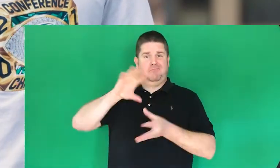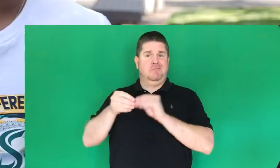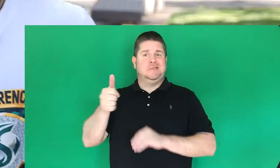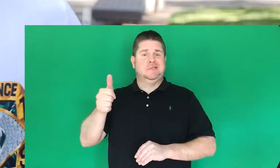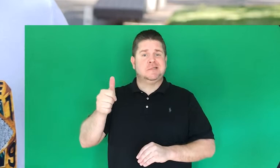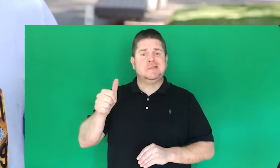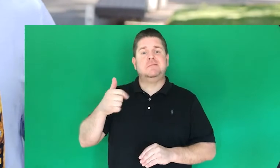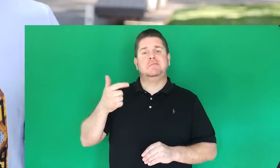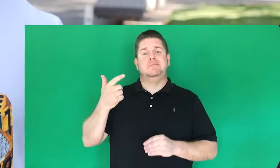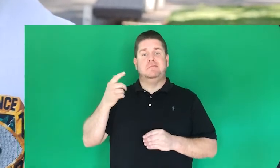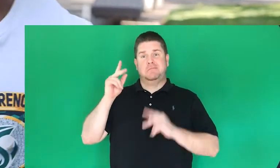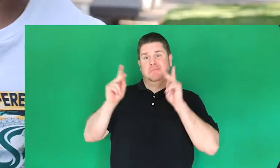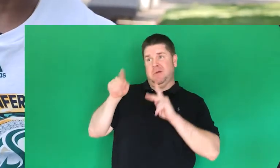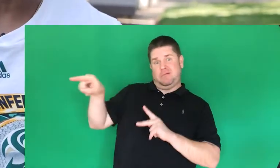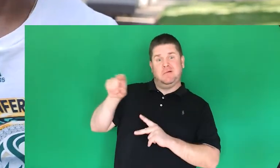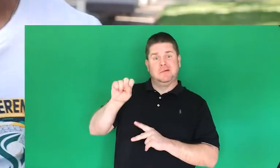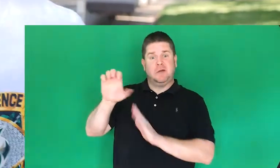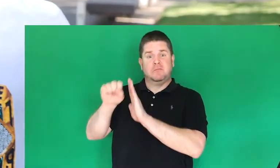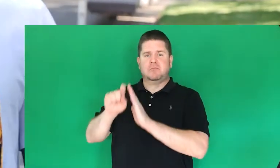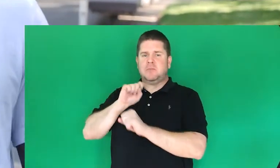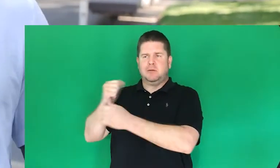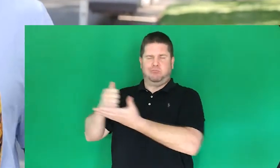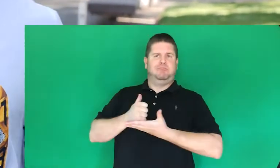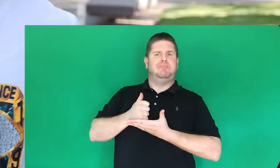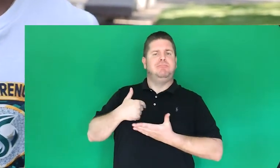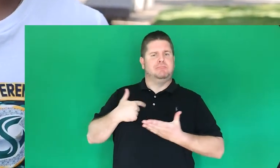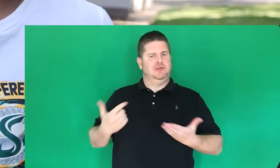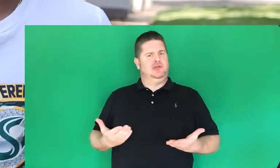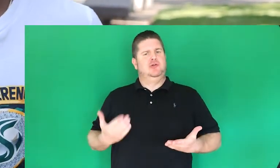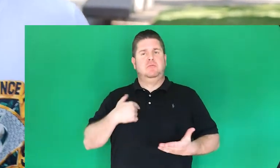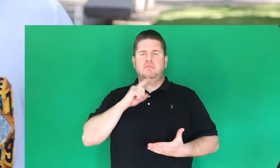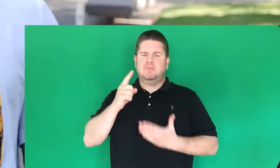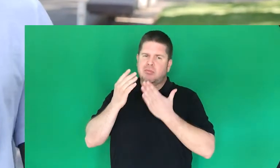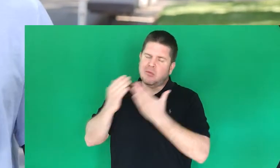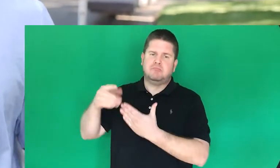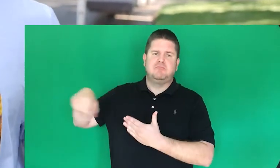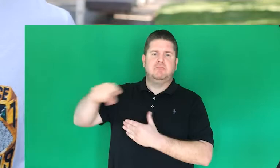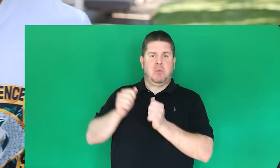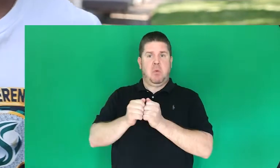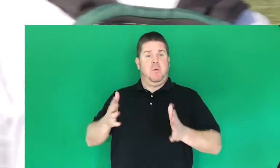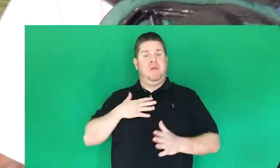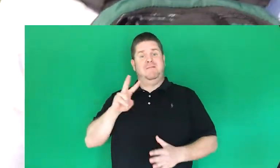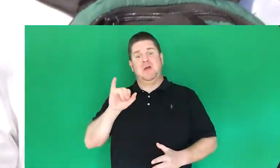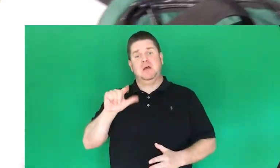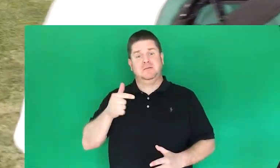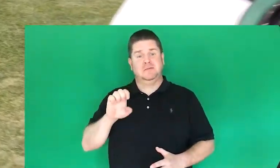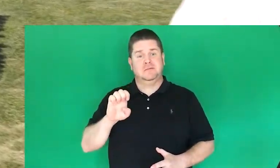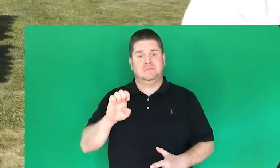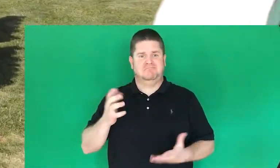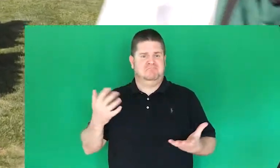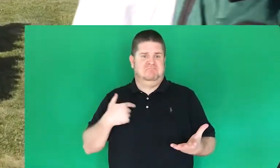of 10. But the people in my life at Sac State that have helped me get here, I thank them so much, because without